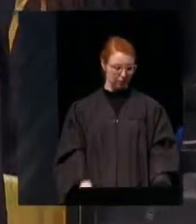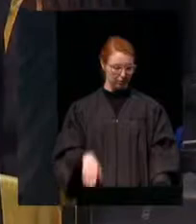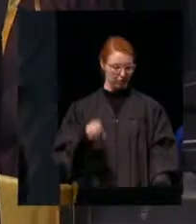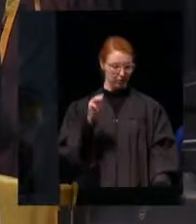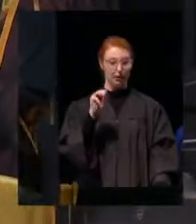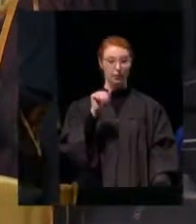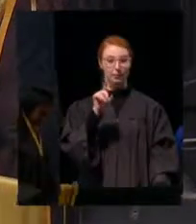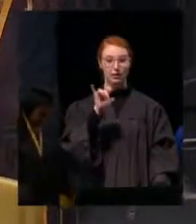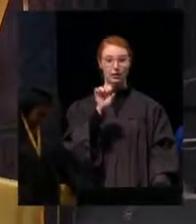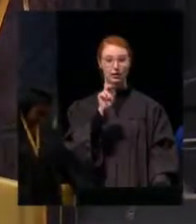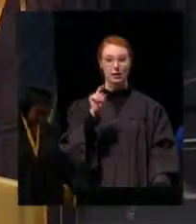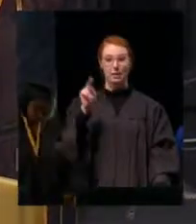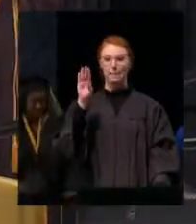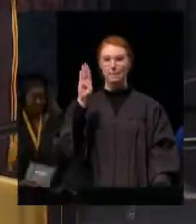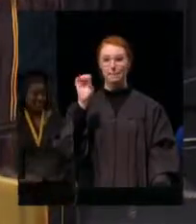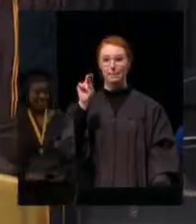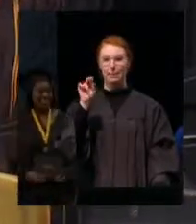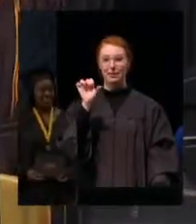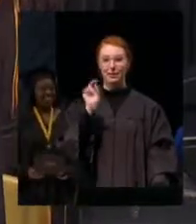Madison Benson.